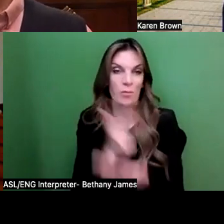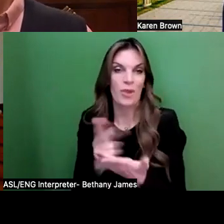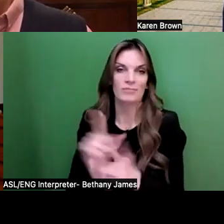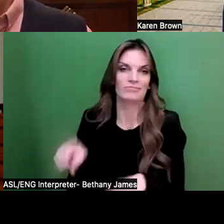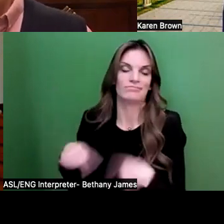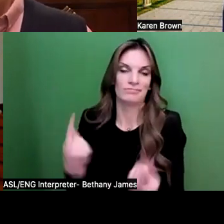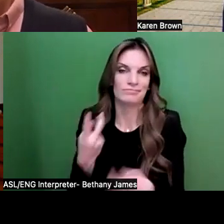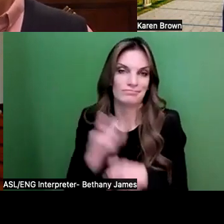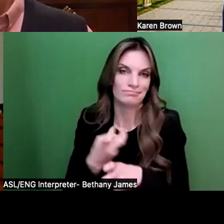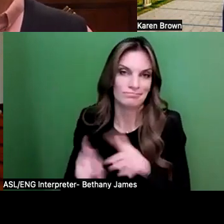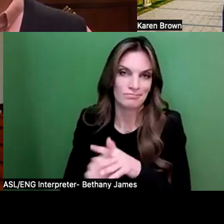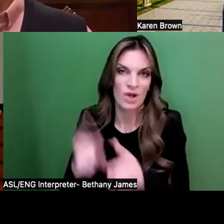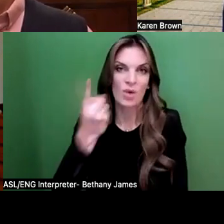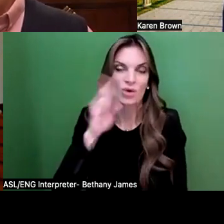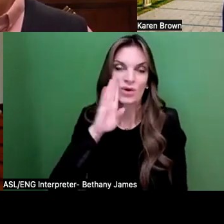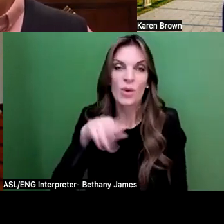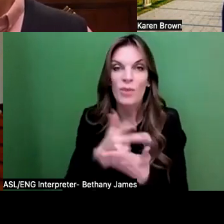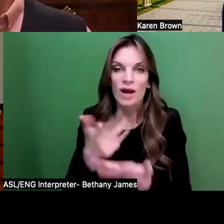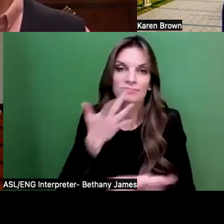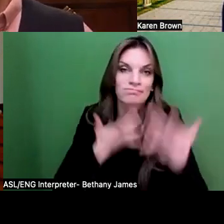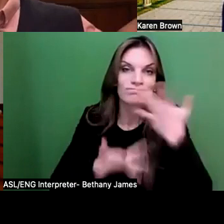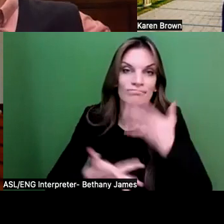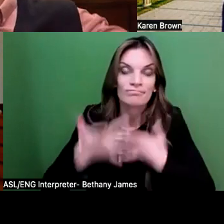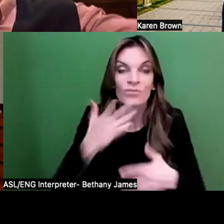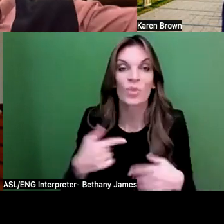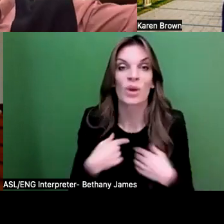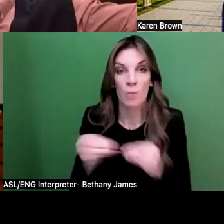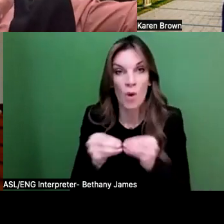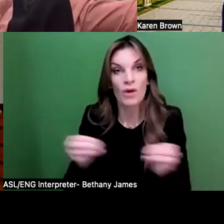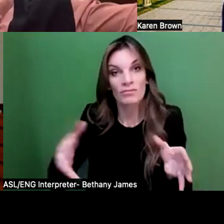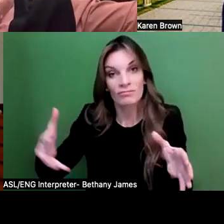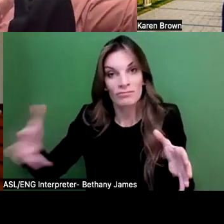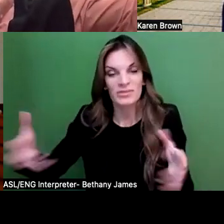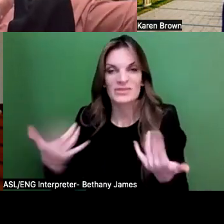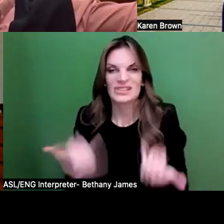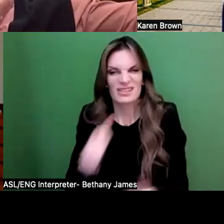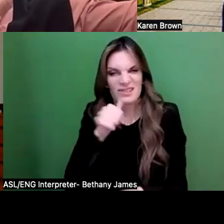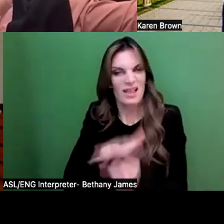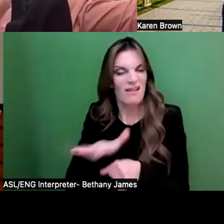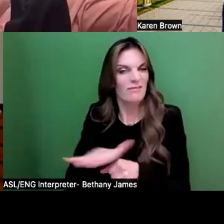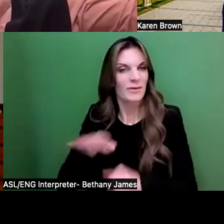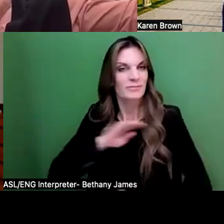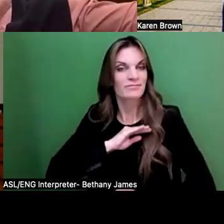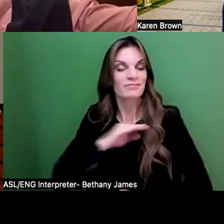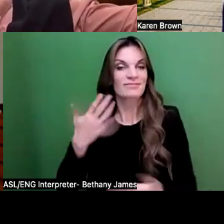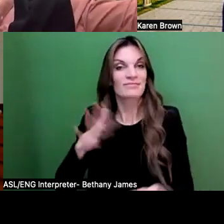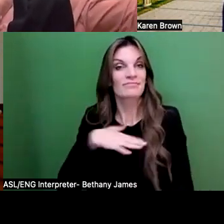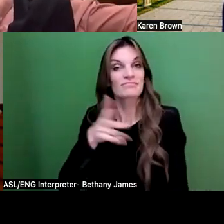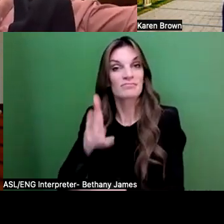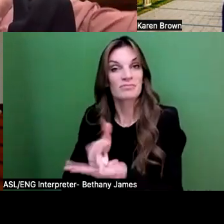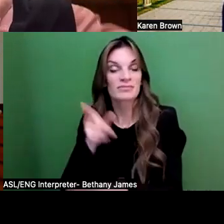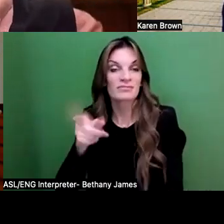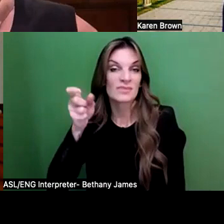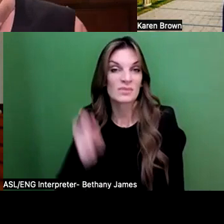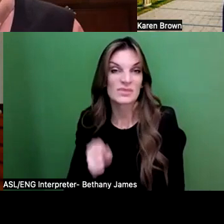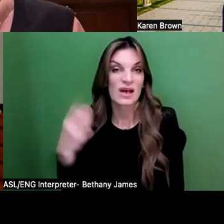have enough parking. We keep adding parking. We built the parking next to the South Washington lot. We built it